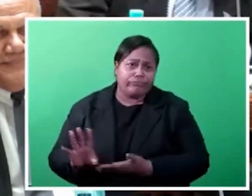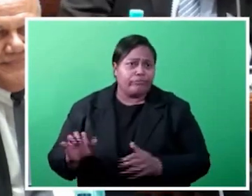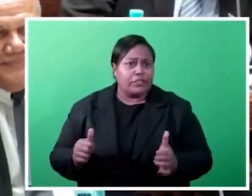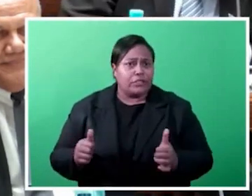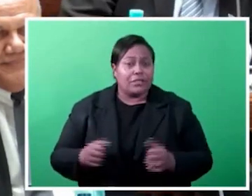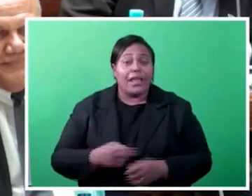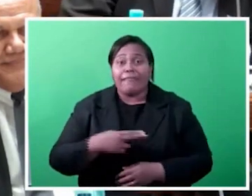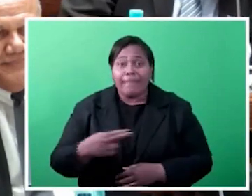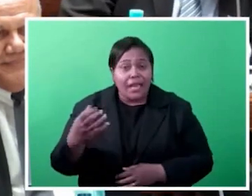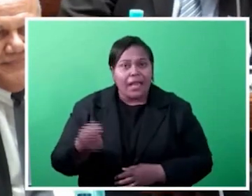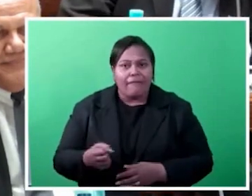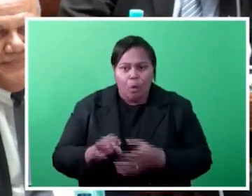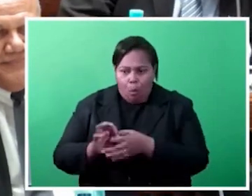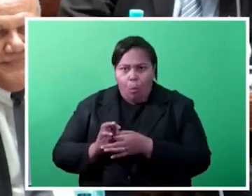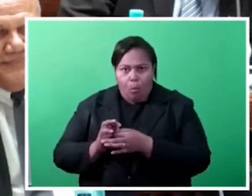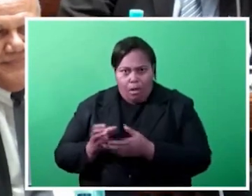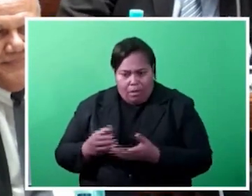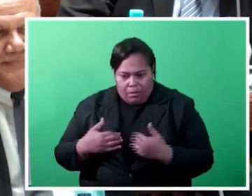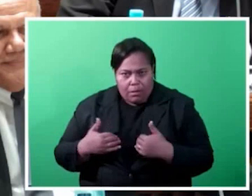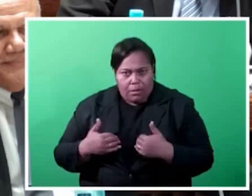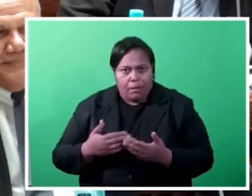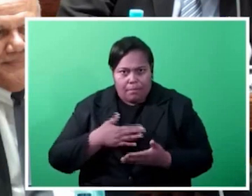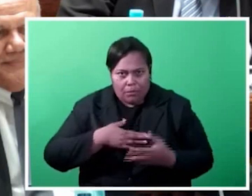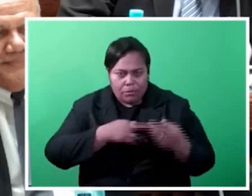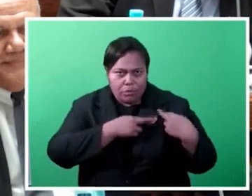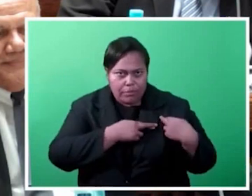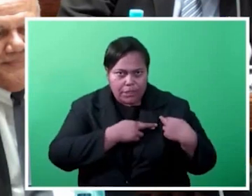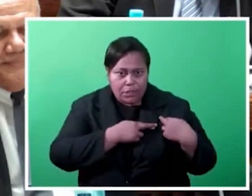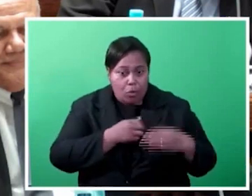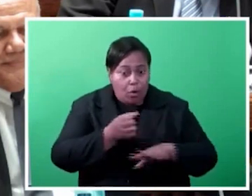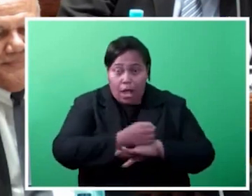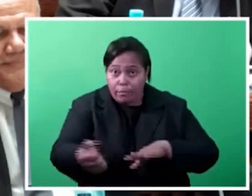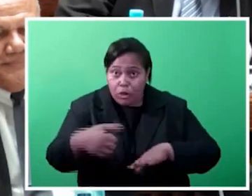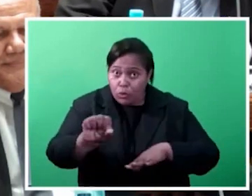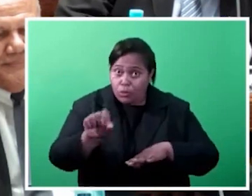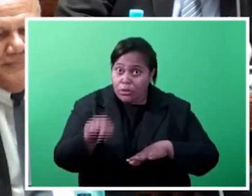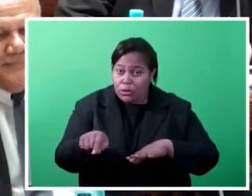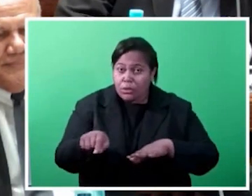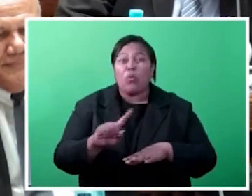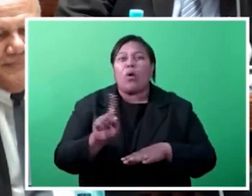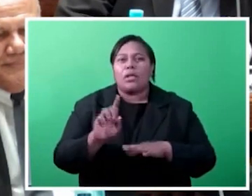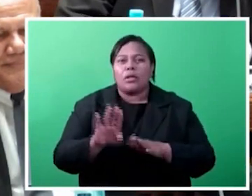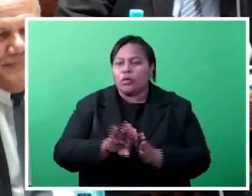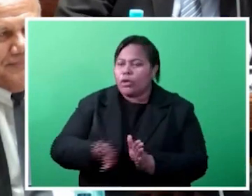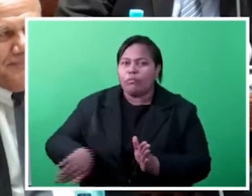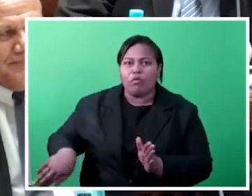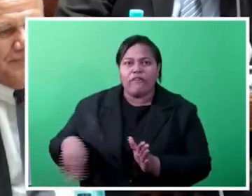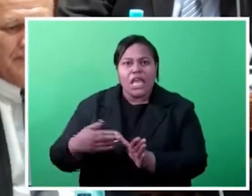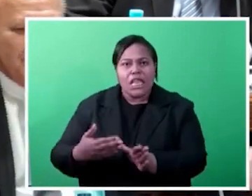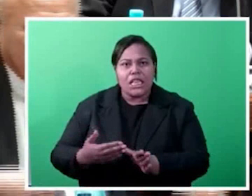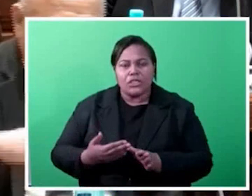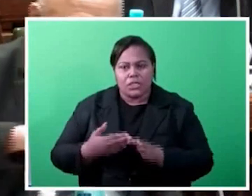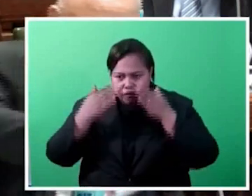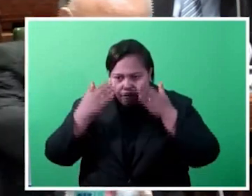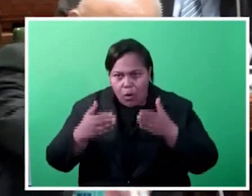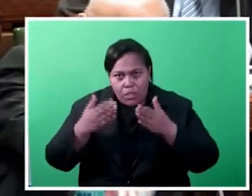OMRS. OMRS has been used by this government to remove indigenous workers in the top